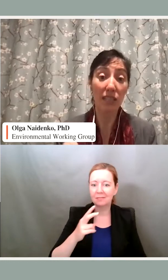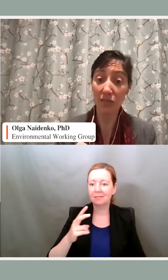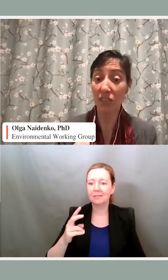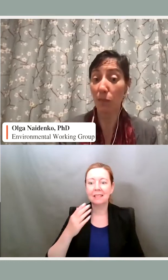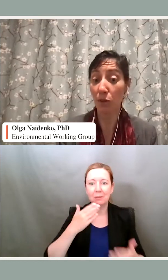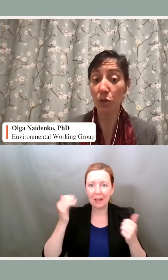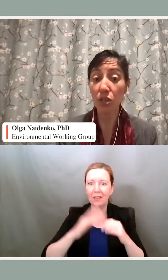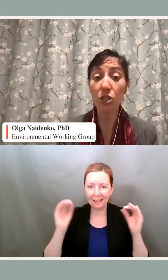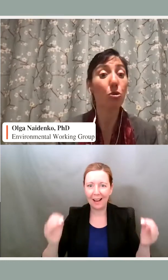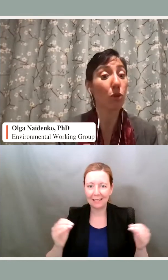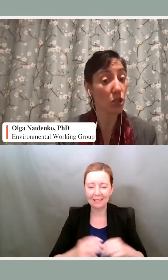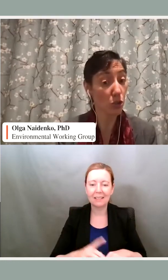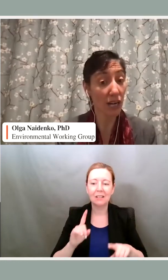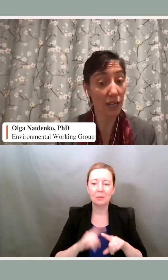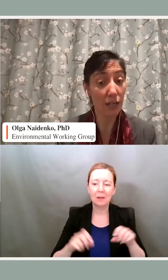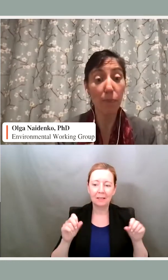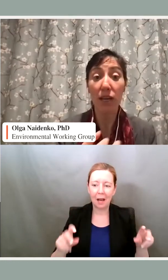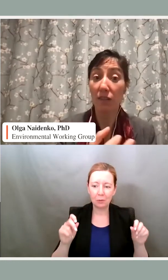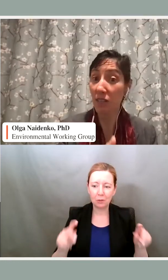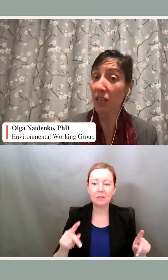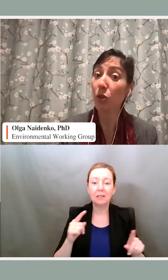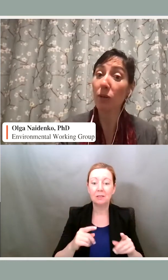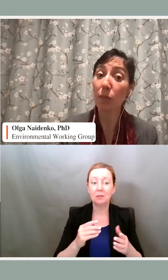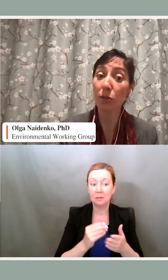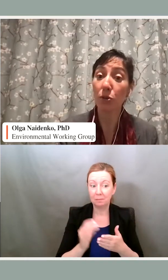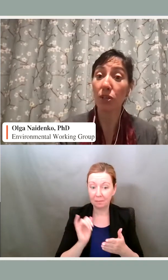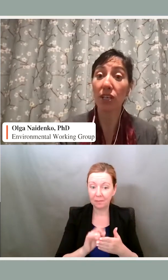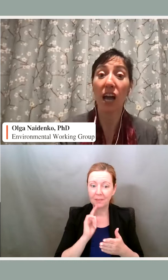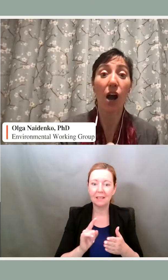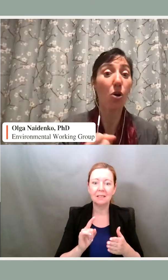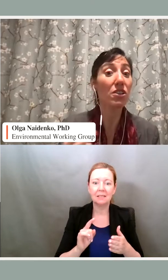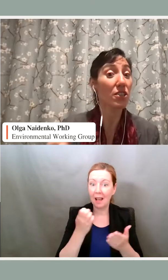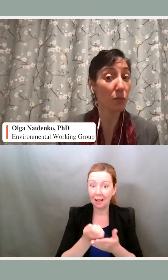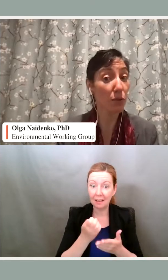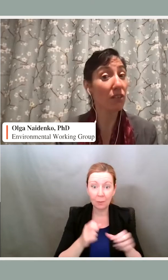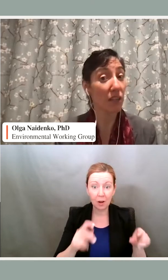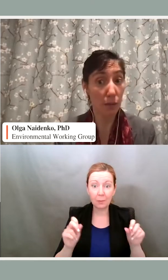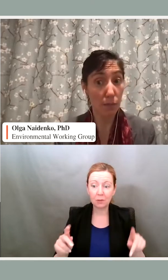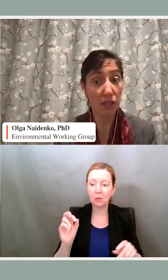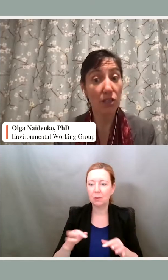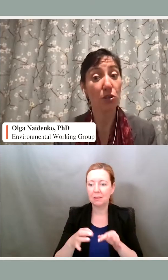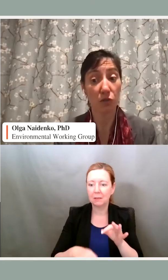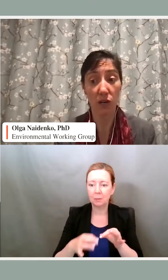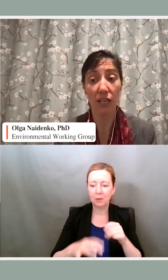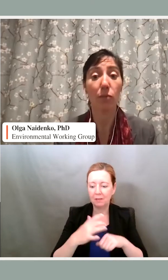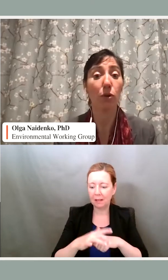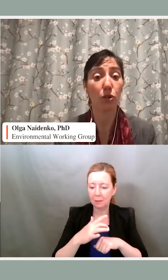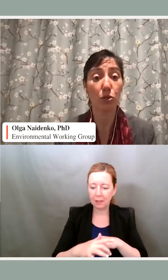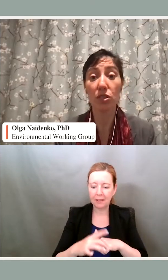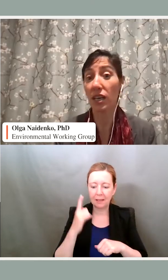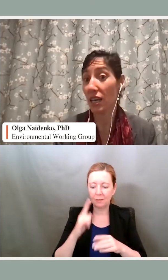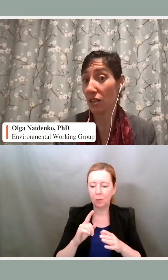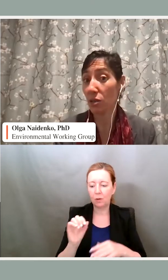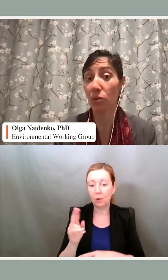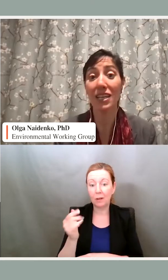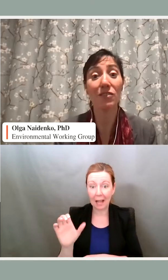But again, when the opportunity to purchase organic, whether economic opportunity or the simple availability of organic